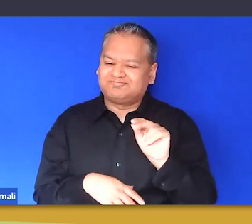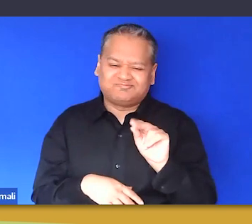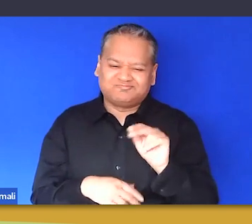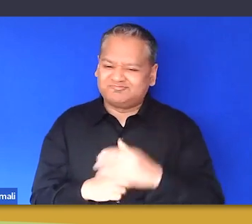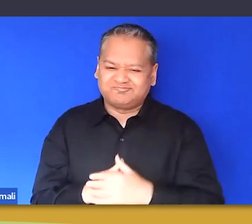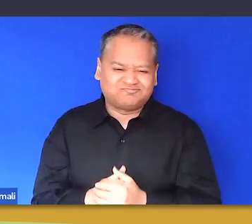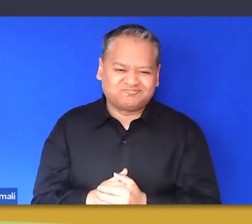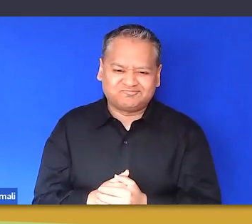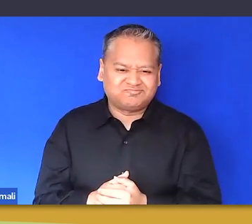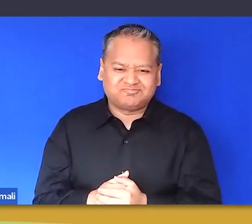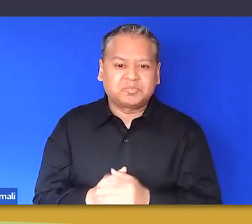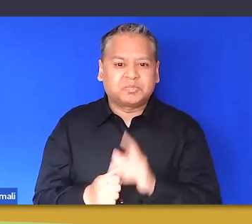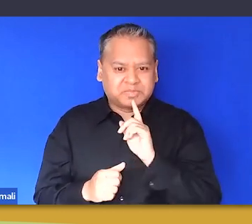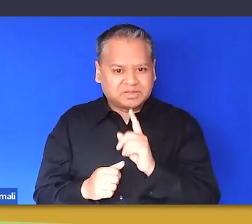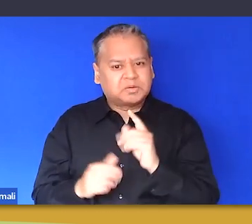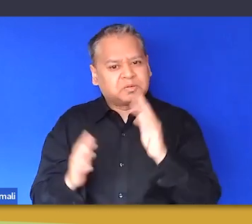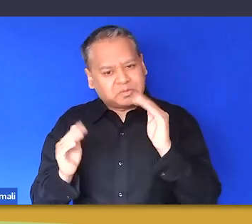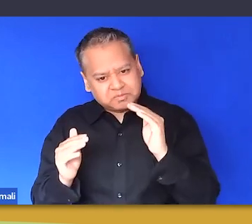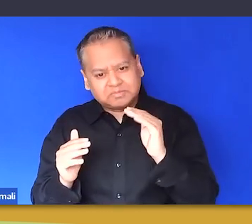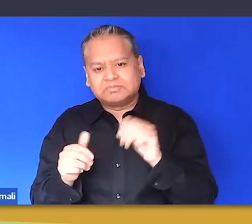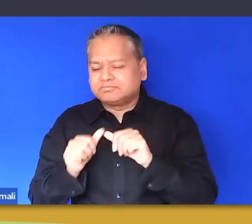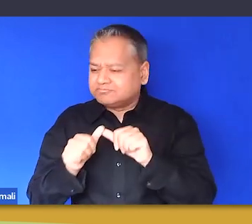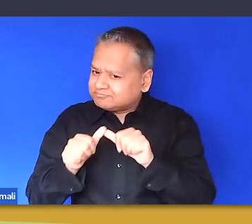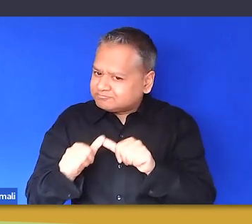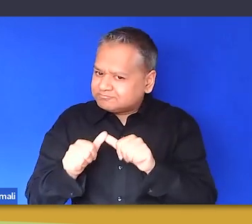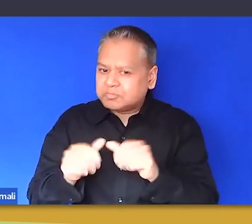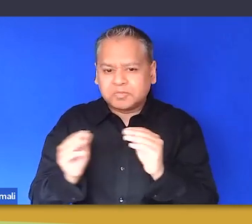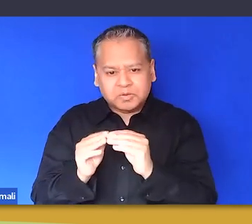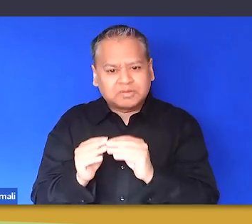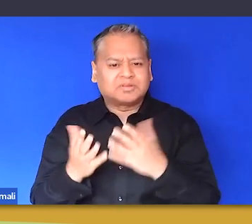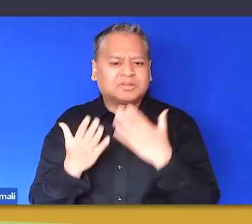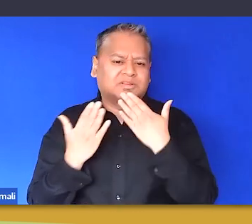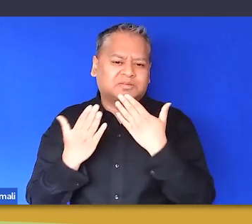empower us to carry on our struggle for equality. Thank you so much.